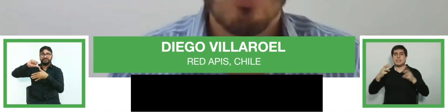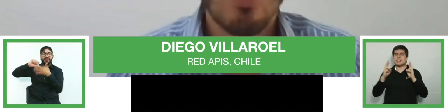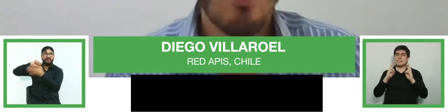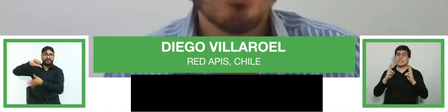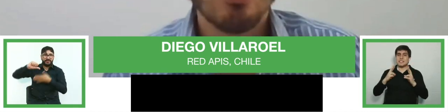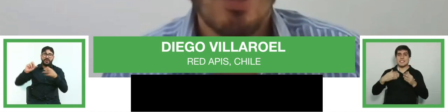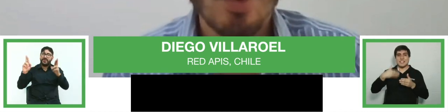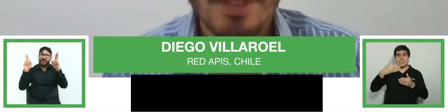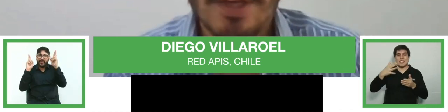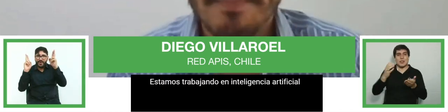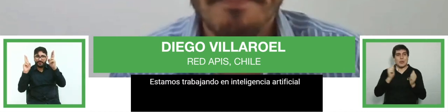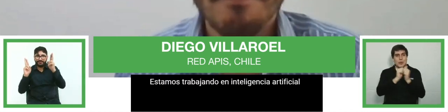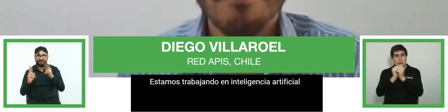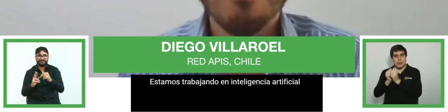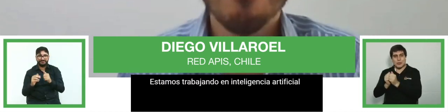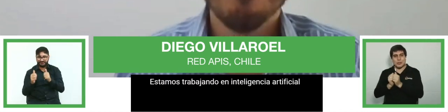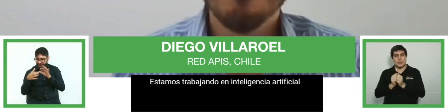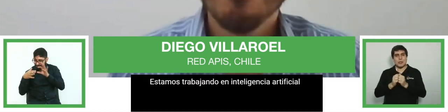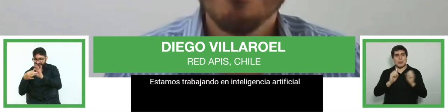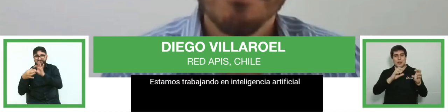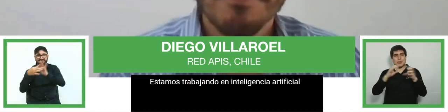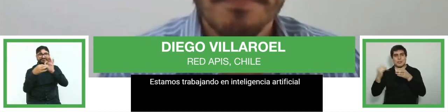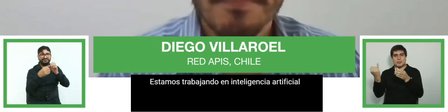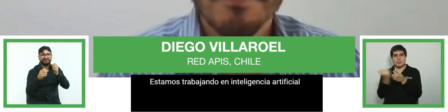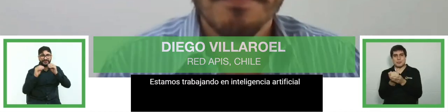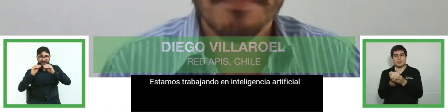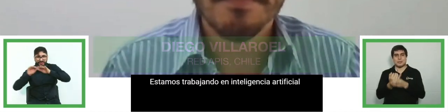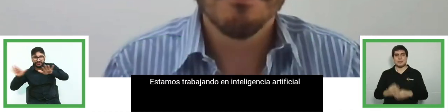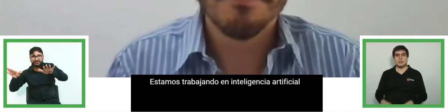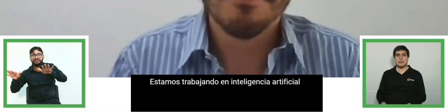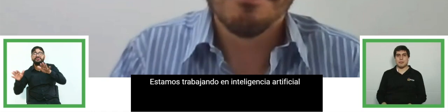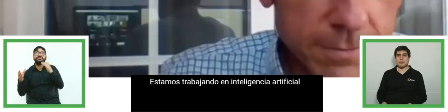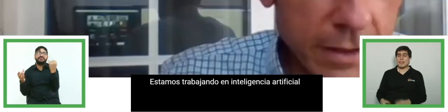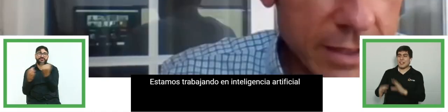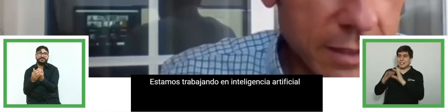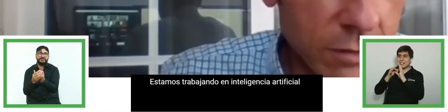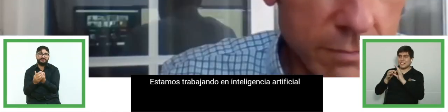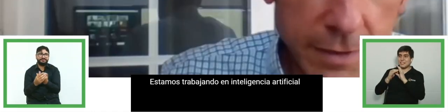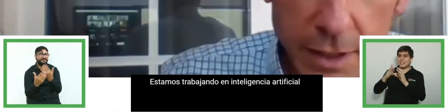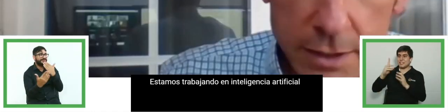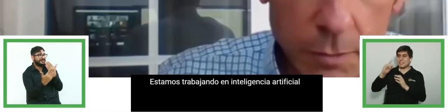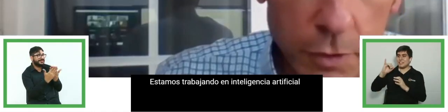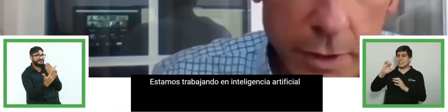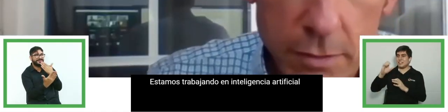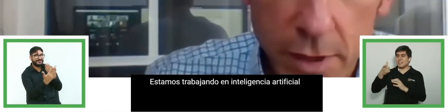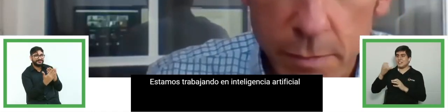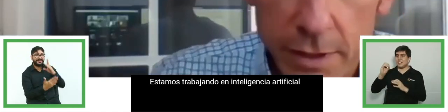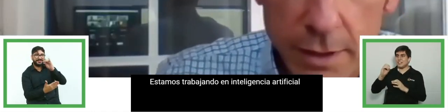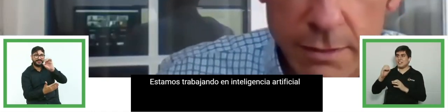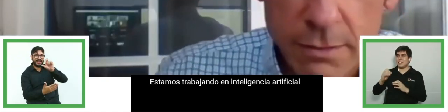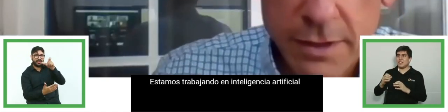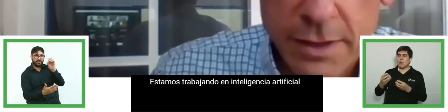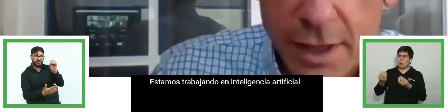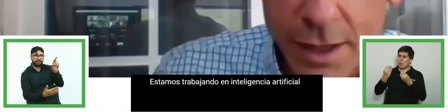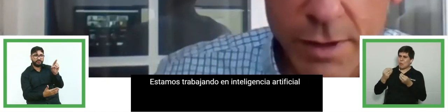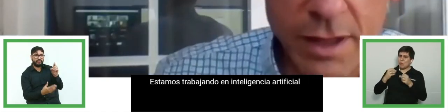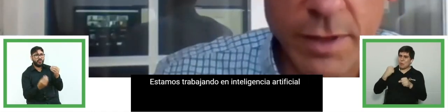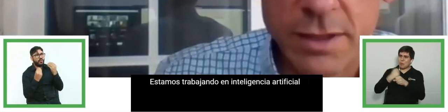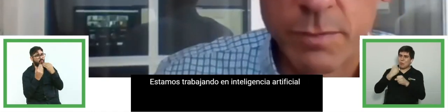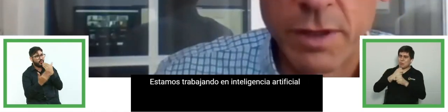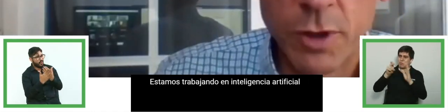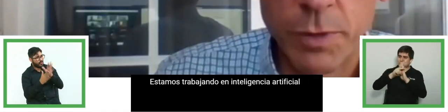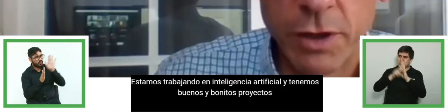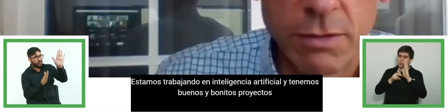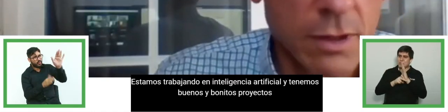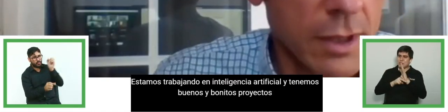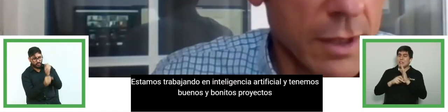for inclusive education. Thank you, Diego. Incredible project. And very scalable, I think.